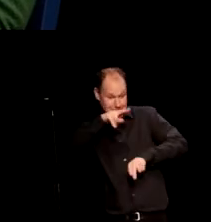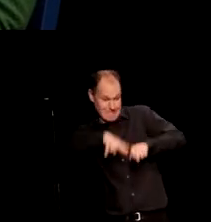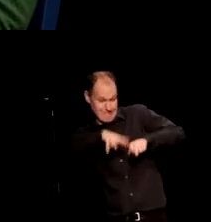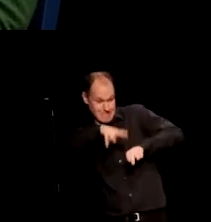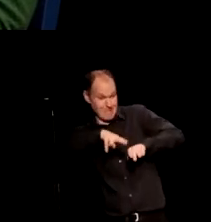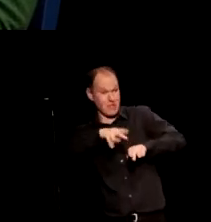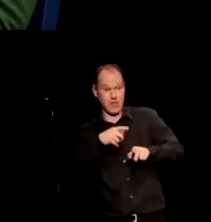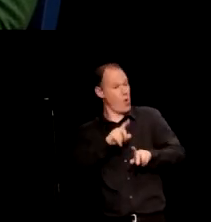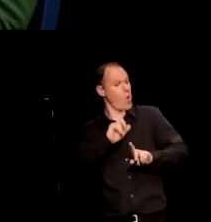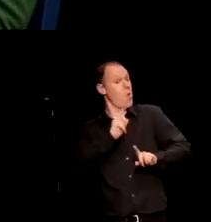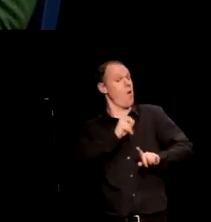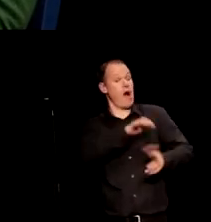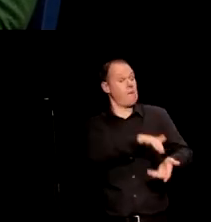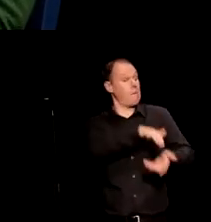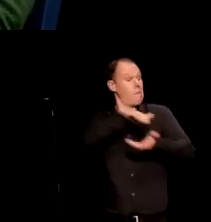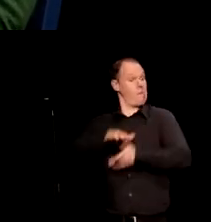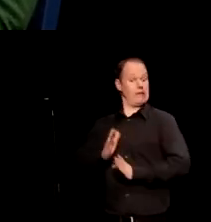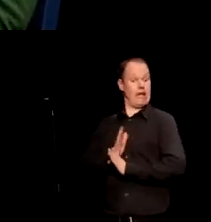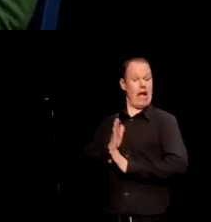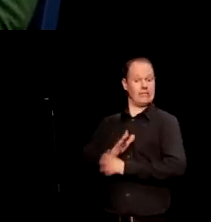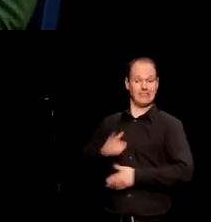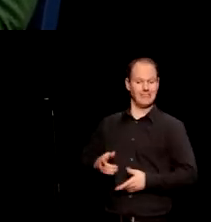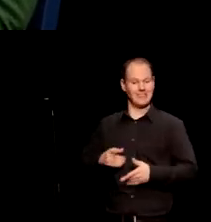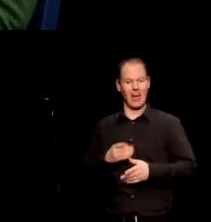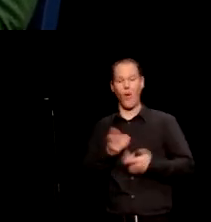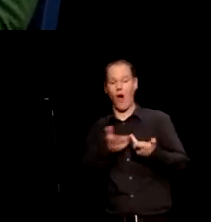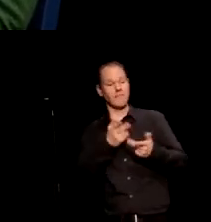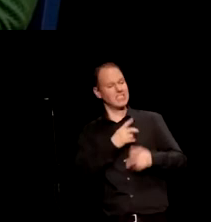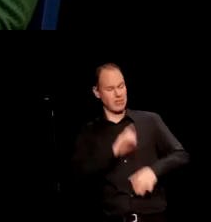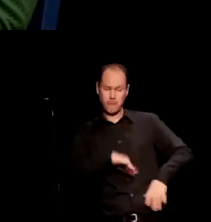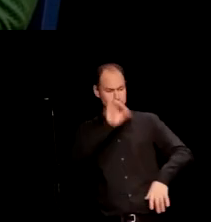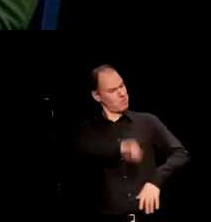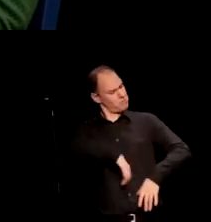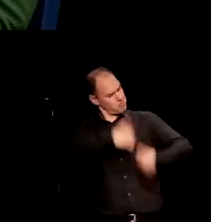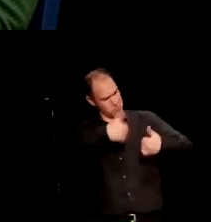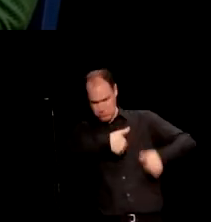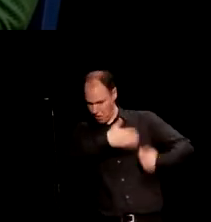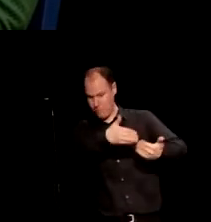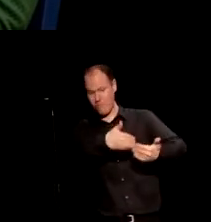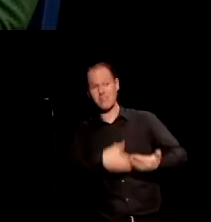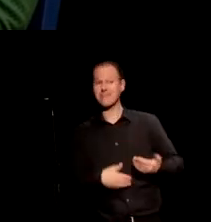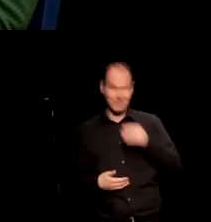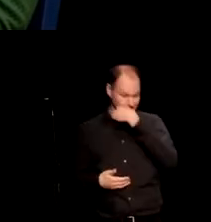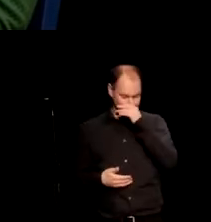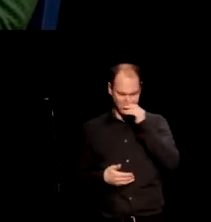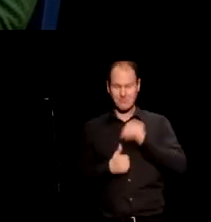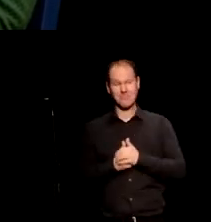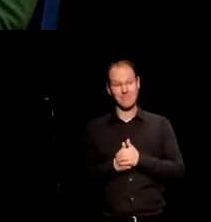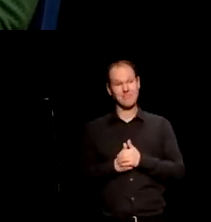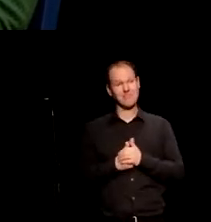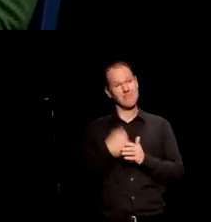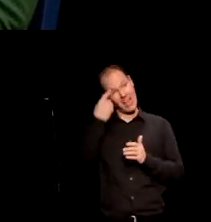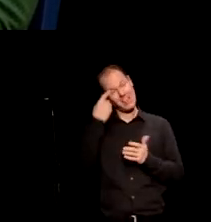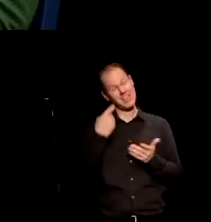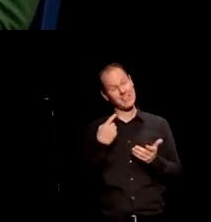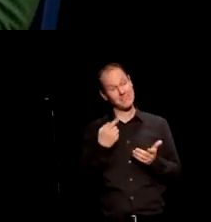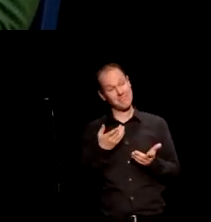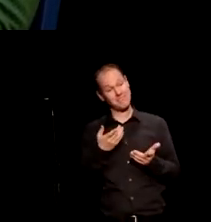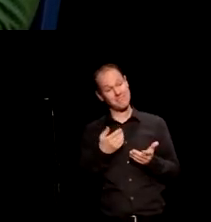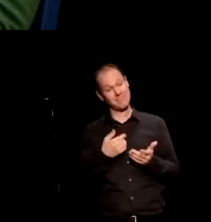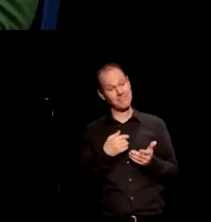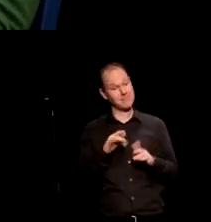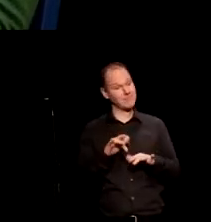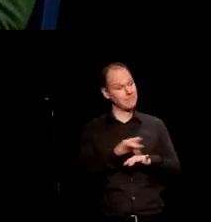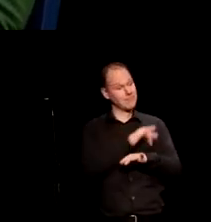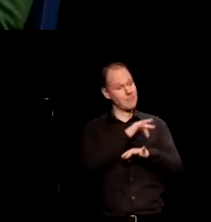go, which is very interesting. Good to go, if they've known about the detail. I think it's lovely to,